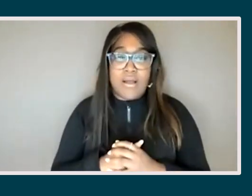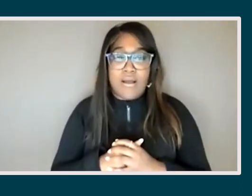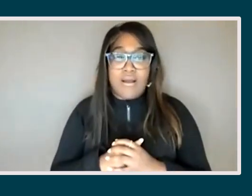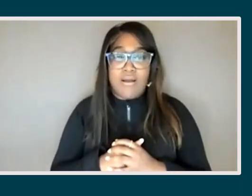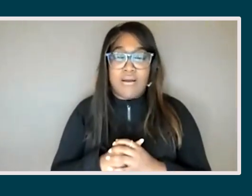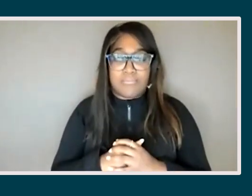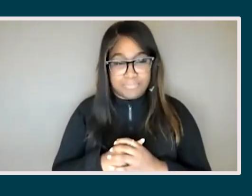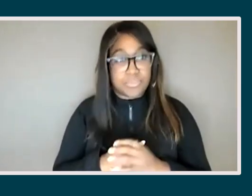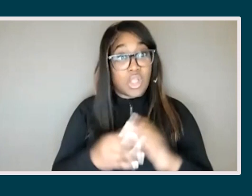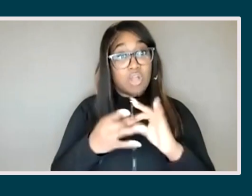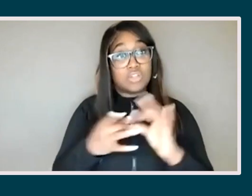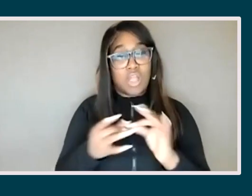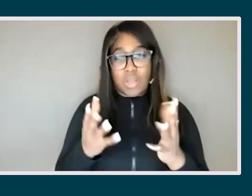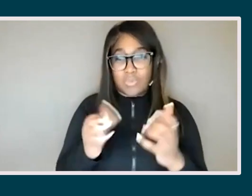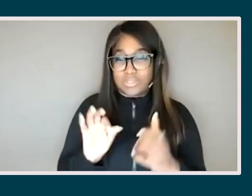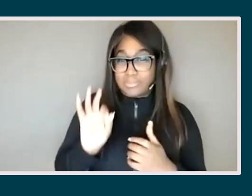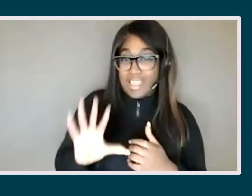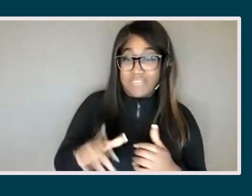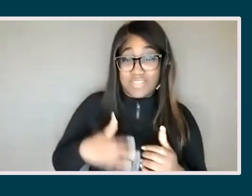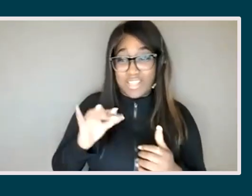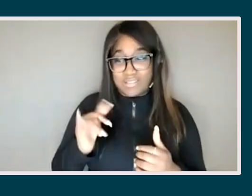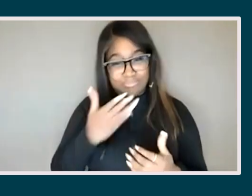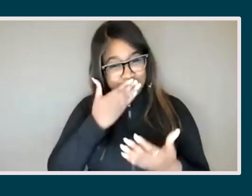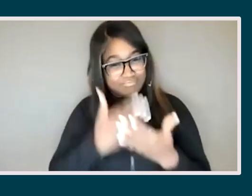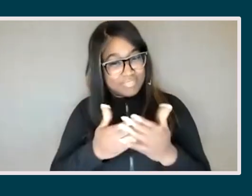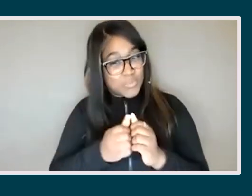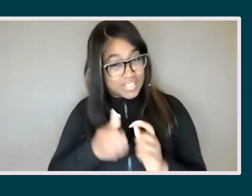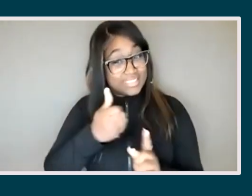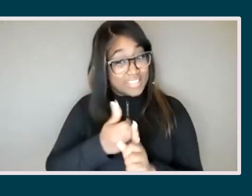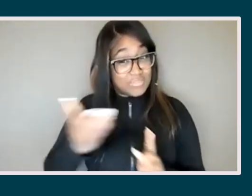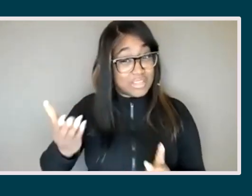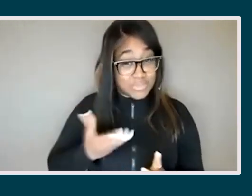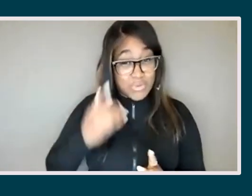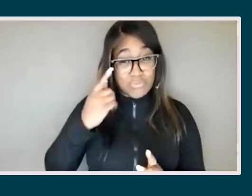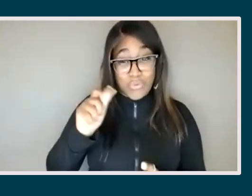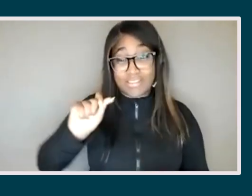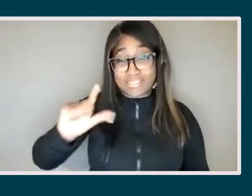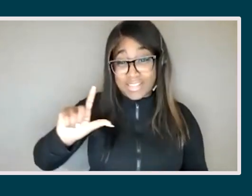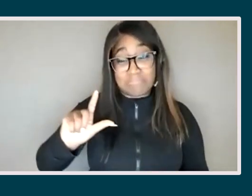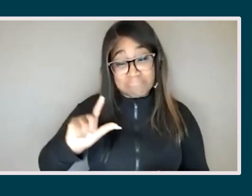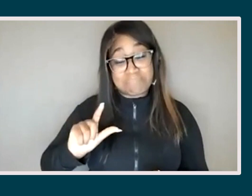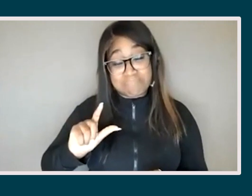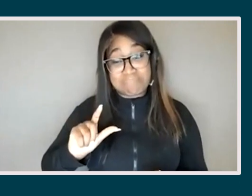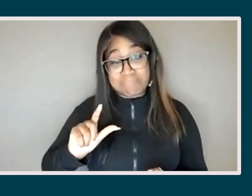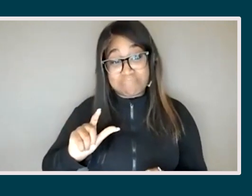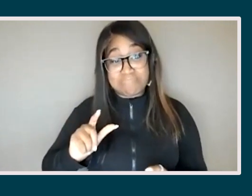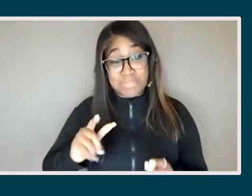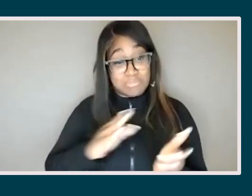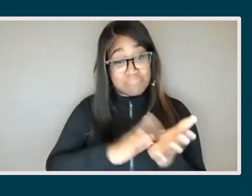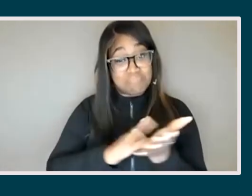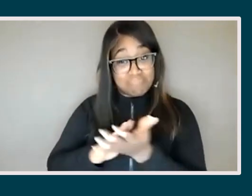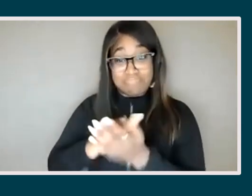Which also I want to mention, I feel like we were pretty slick with the self intros for ASL. Just great job,